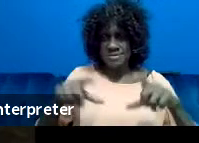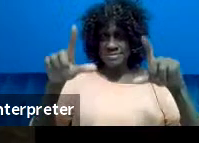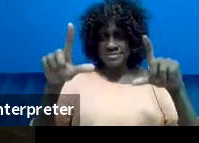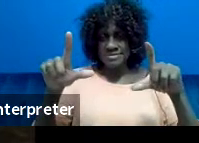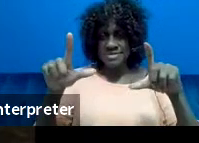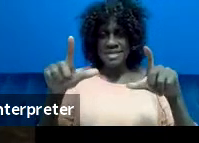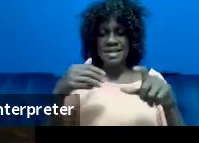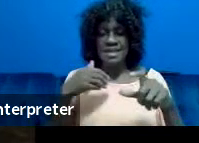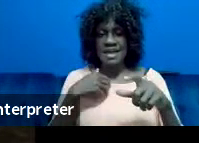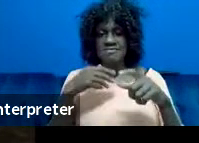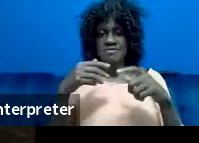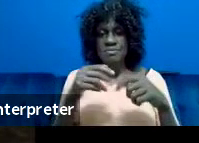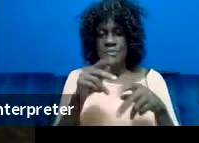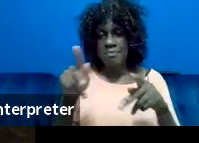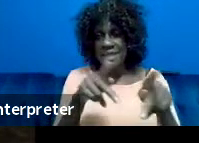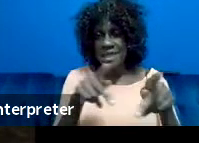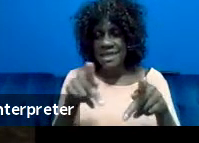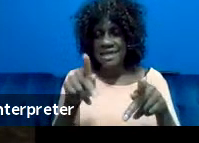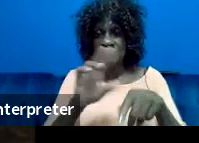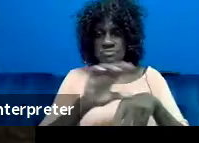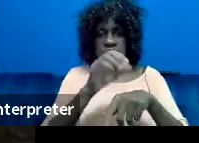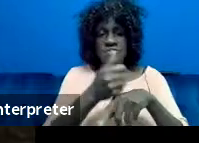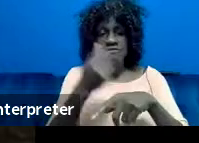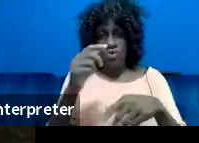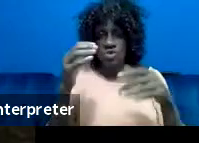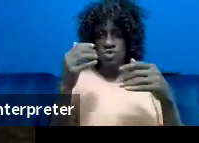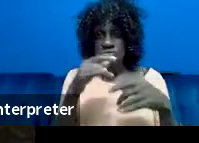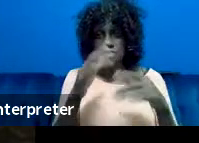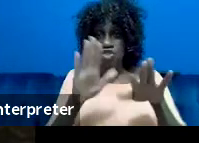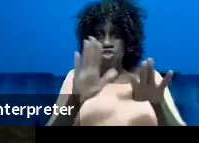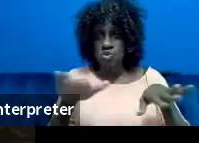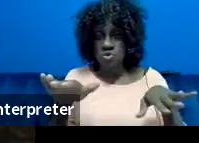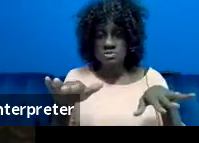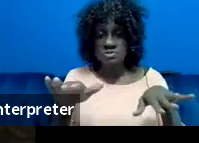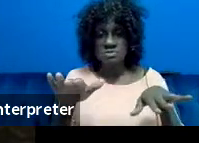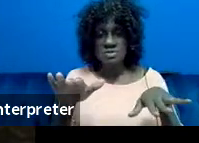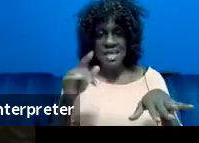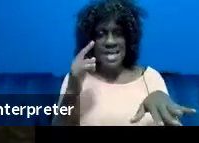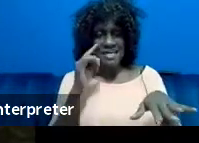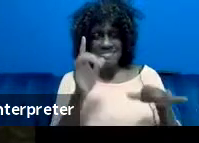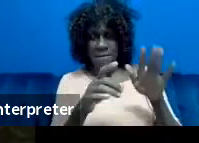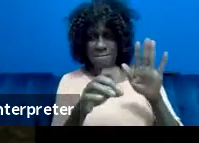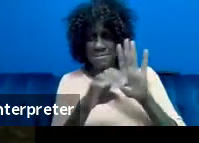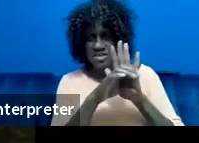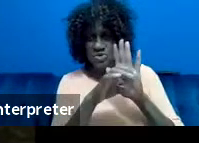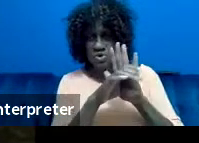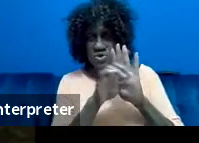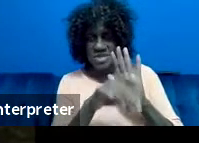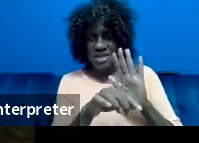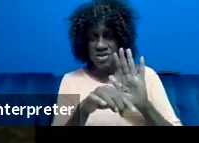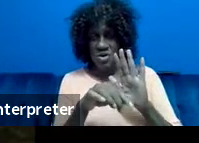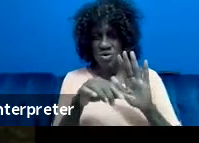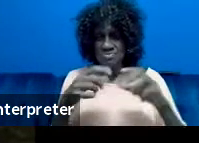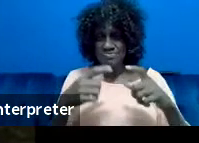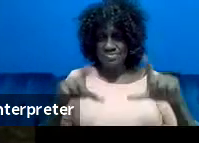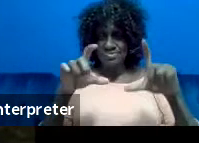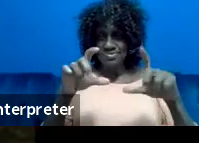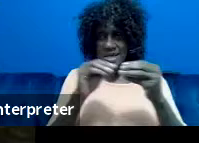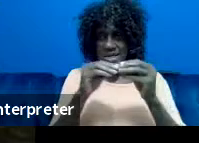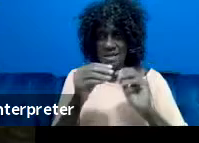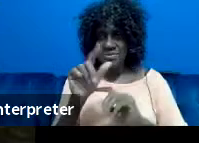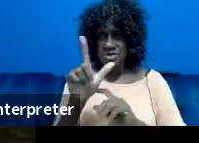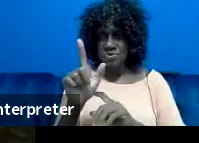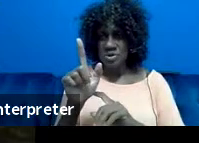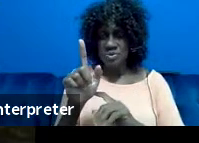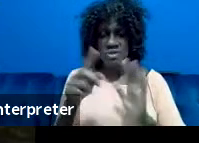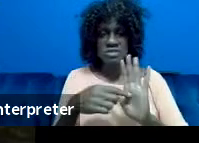contains play components and it's designed and constructed for children. I think this picture that I'm showing here on slide 21 really kind of shows